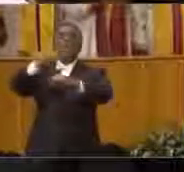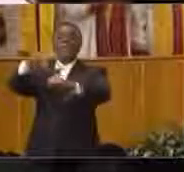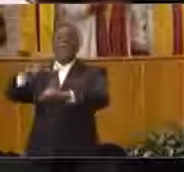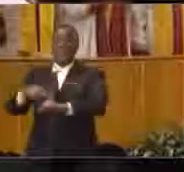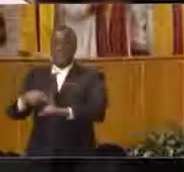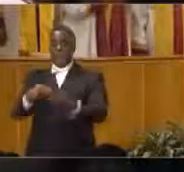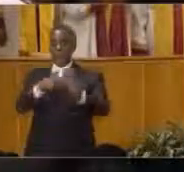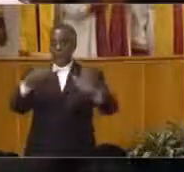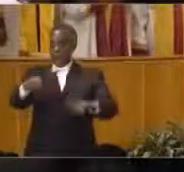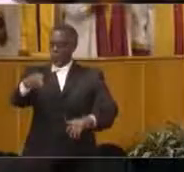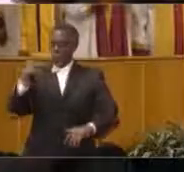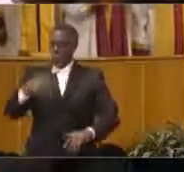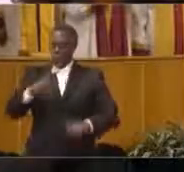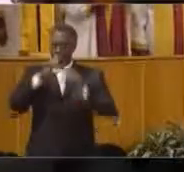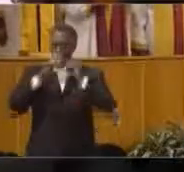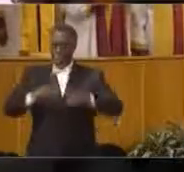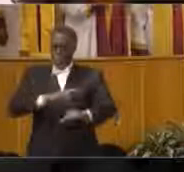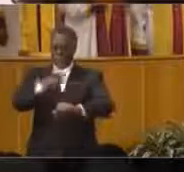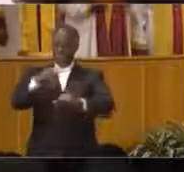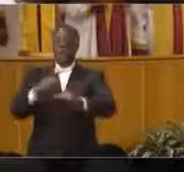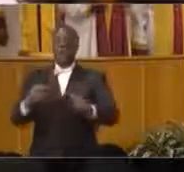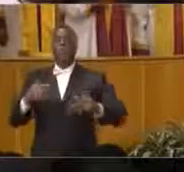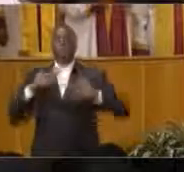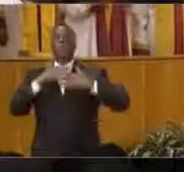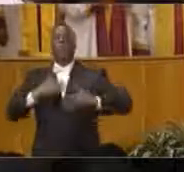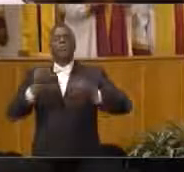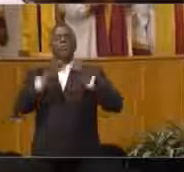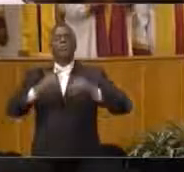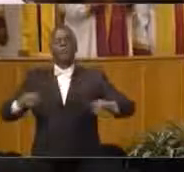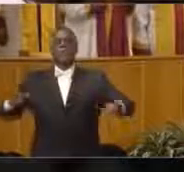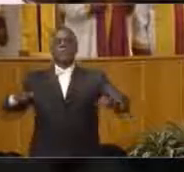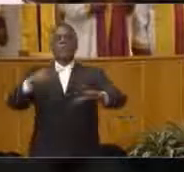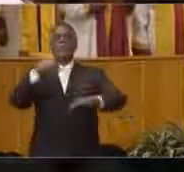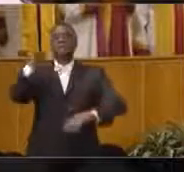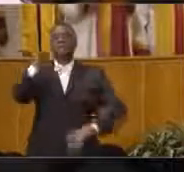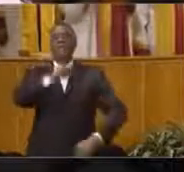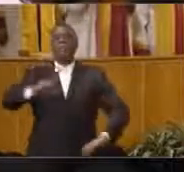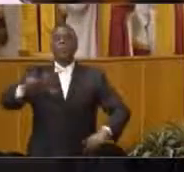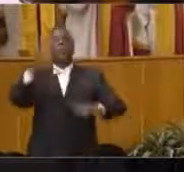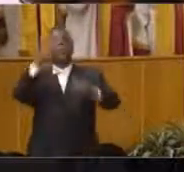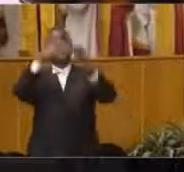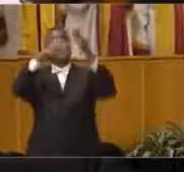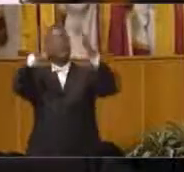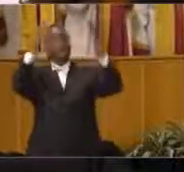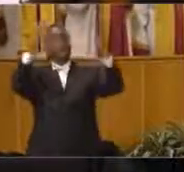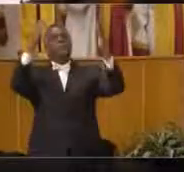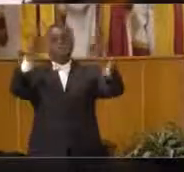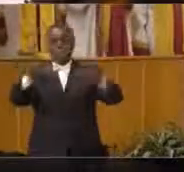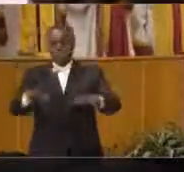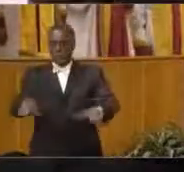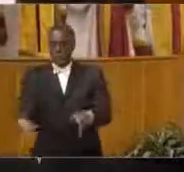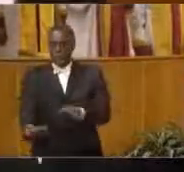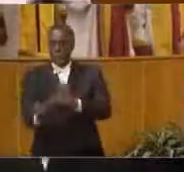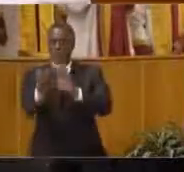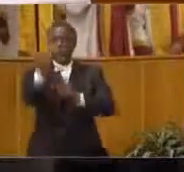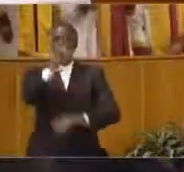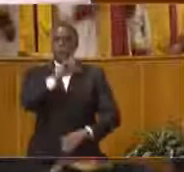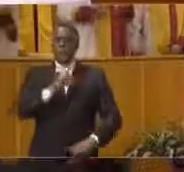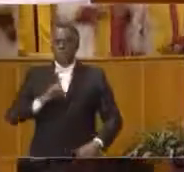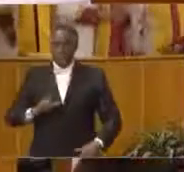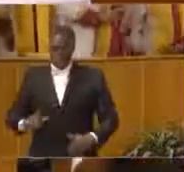you blessed, for you will be a delightful land, says the Lord of hosts. You may be seated in the presence of the